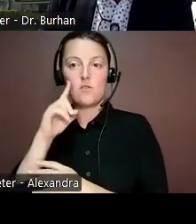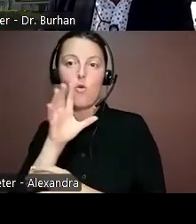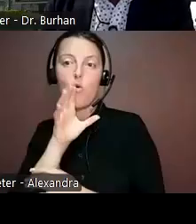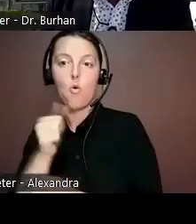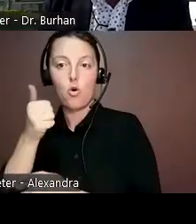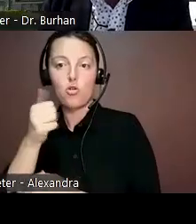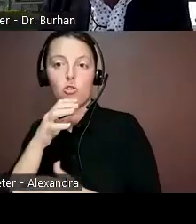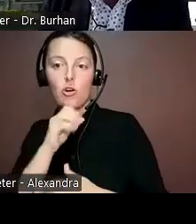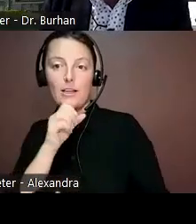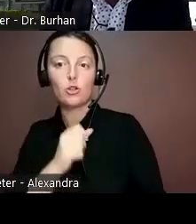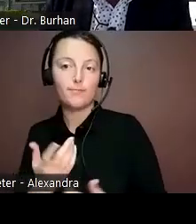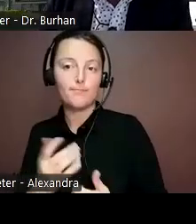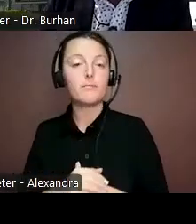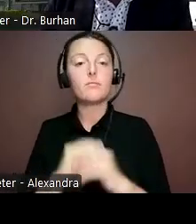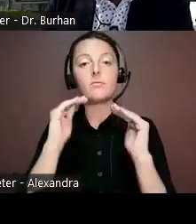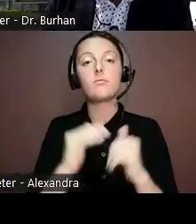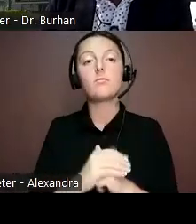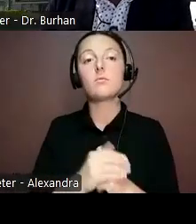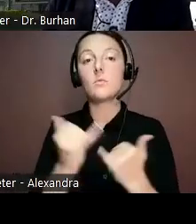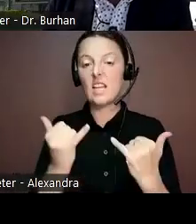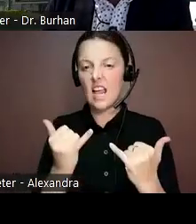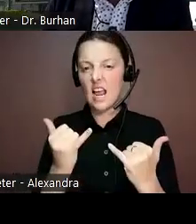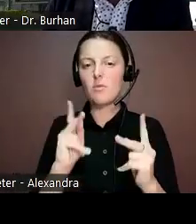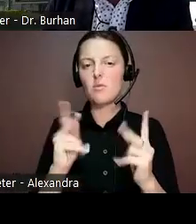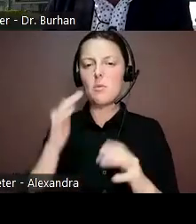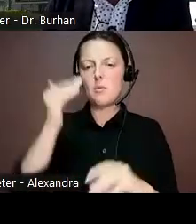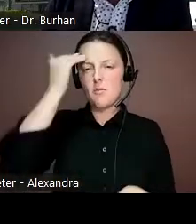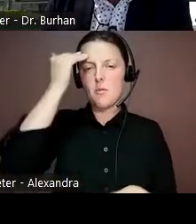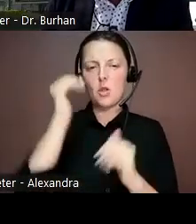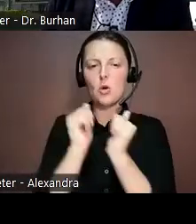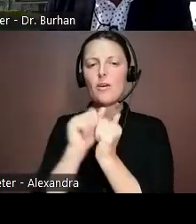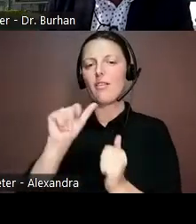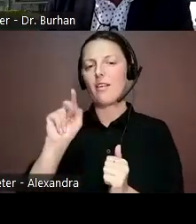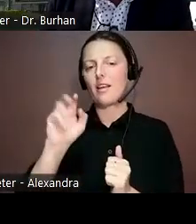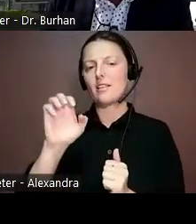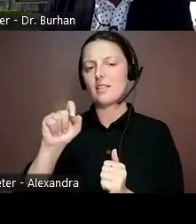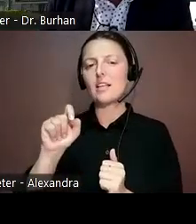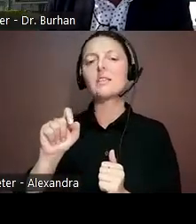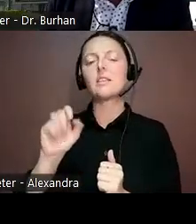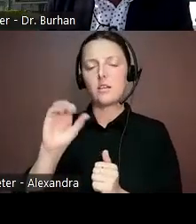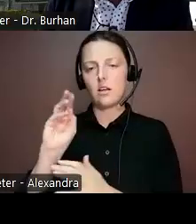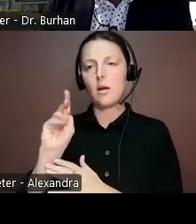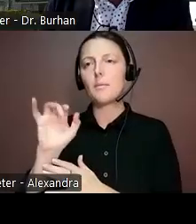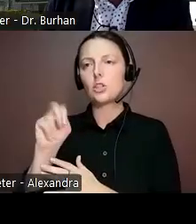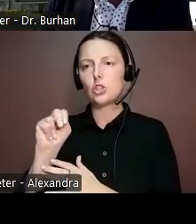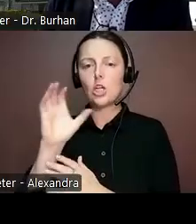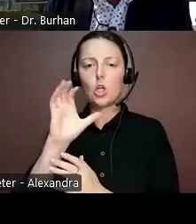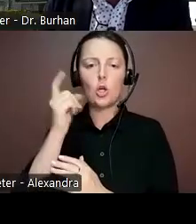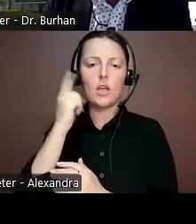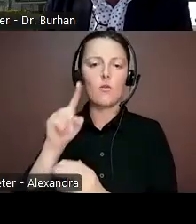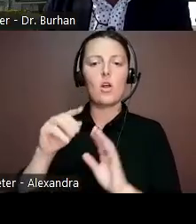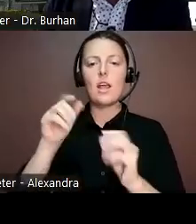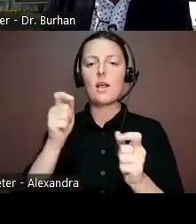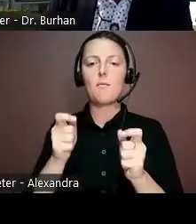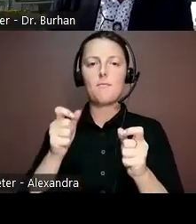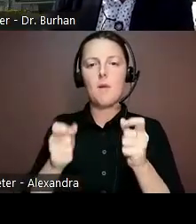the Lancet Commission looking at modifiable risk factors for dementia. At this point, where the